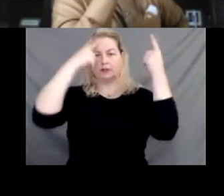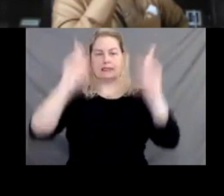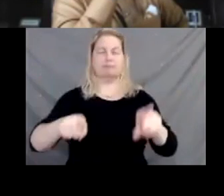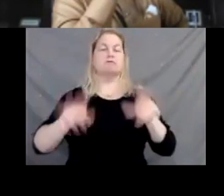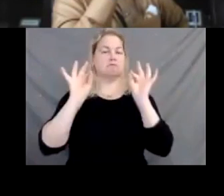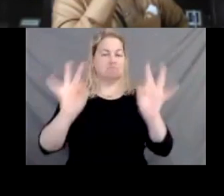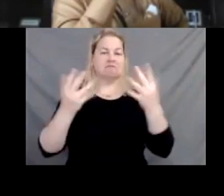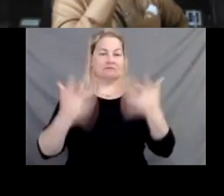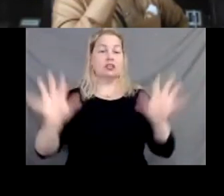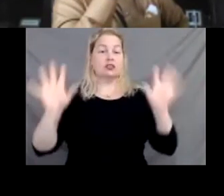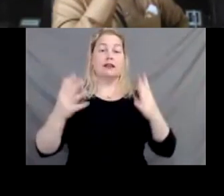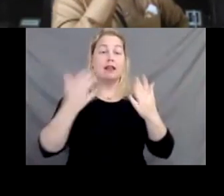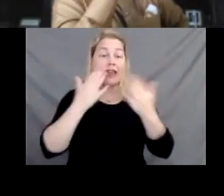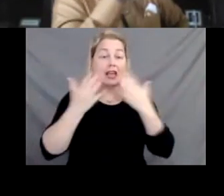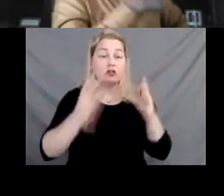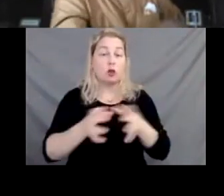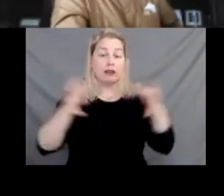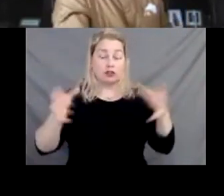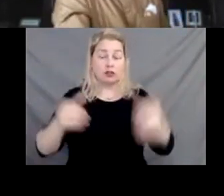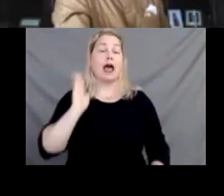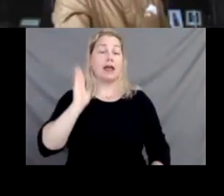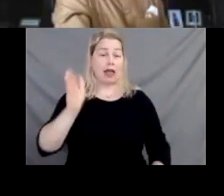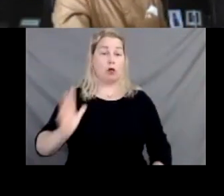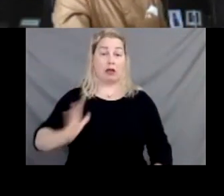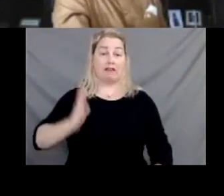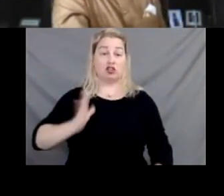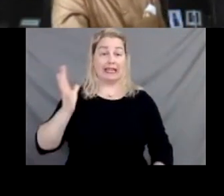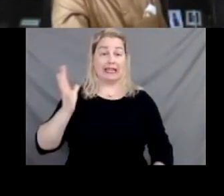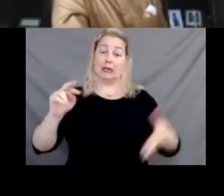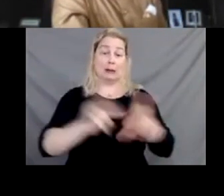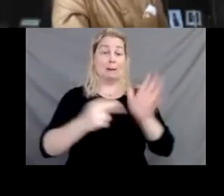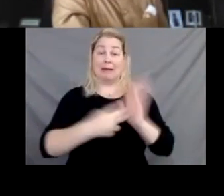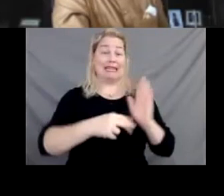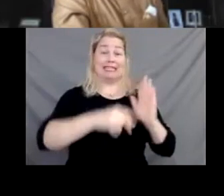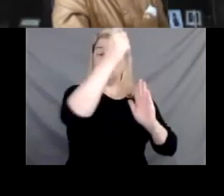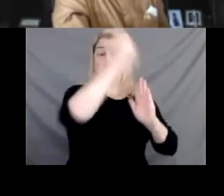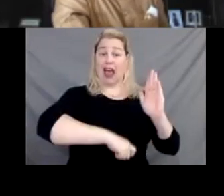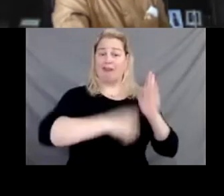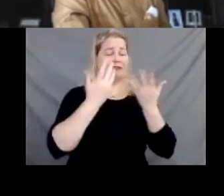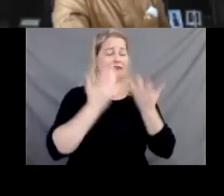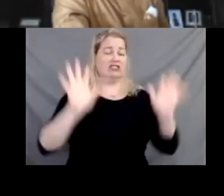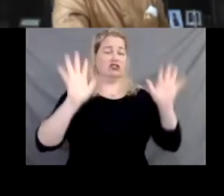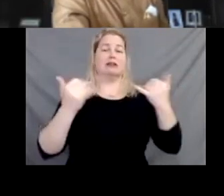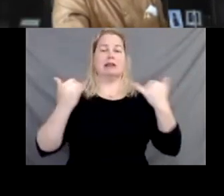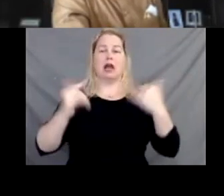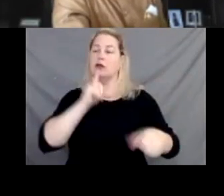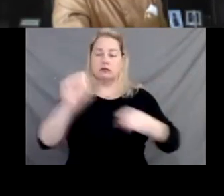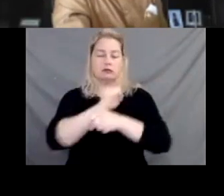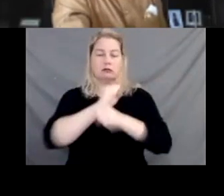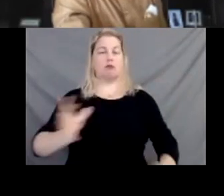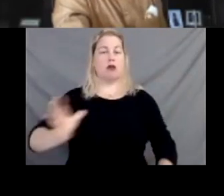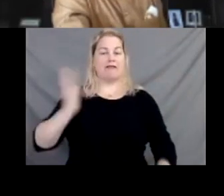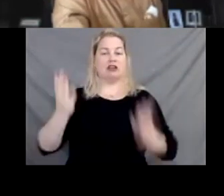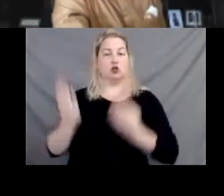I believe that will officially mean that this is no longer a draft. This is now our official recommendation